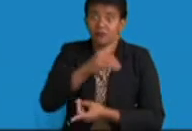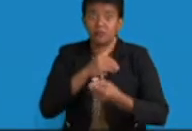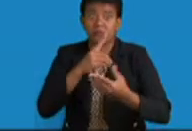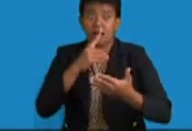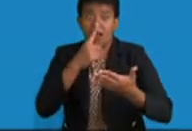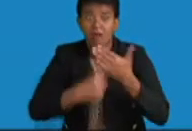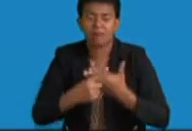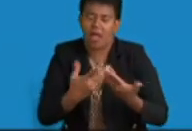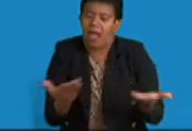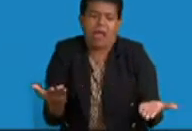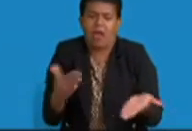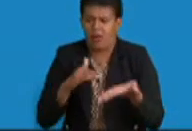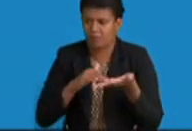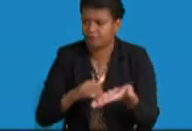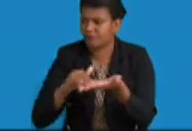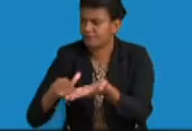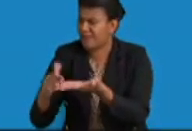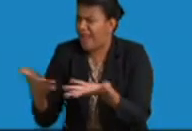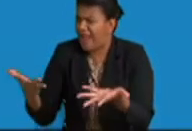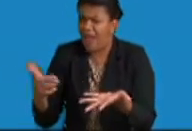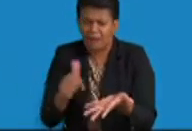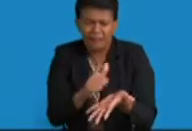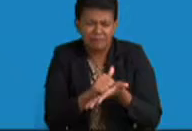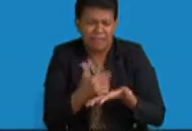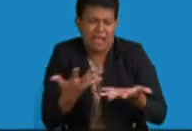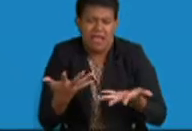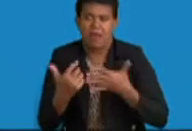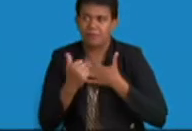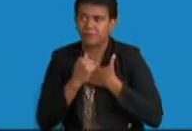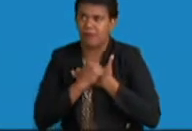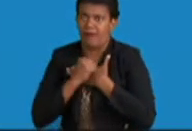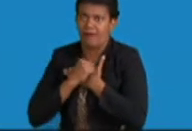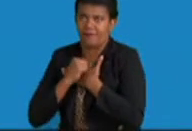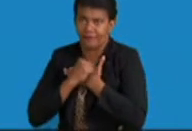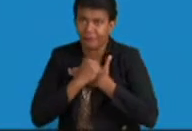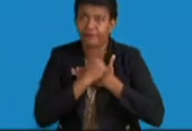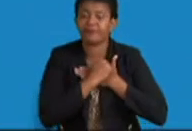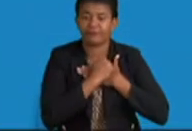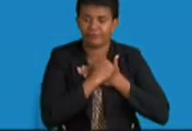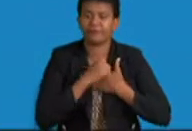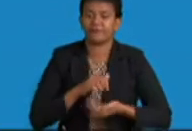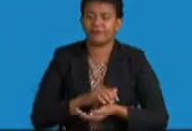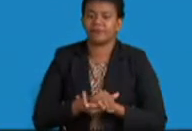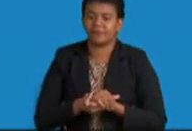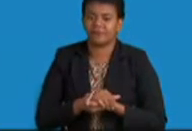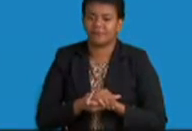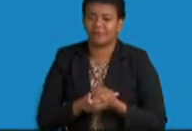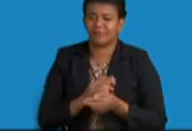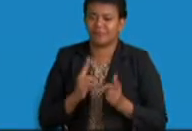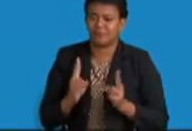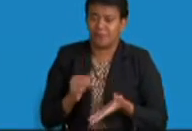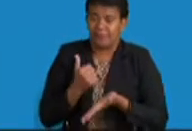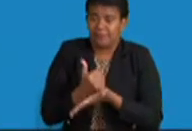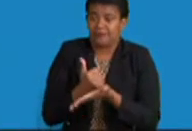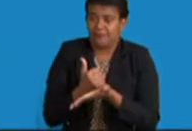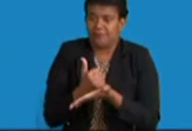security. Madam Speaker, humanitarian assistance is a range of responses or actions in